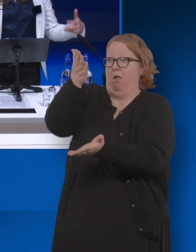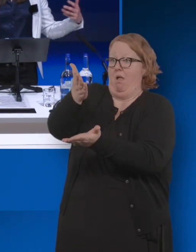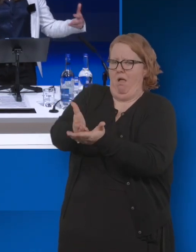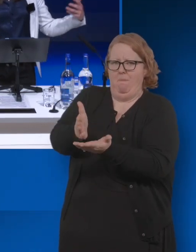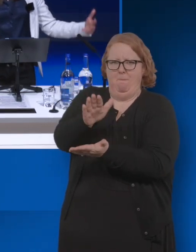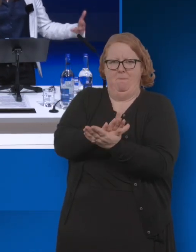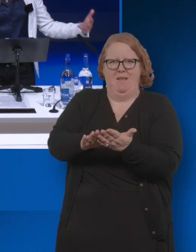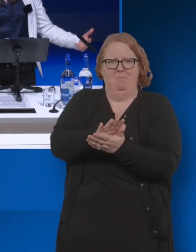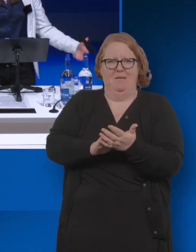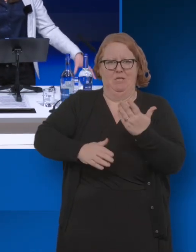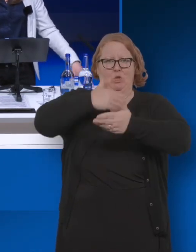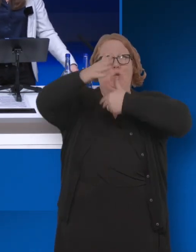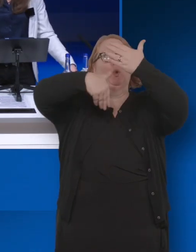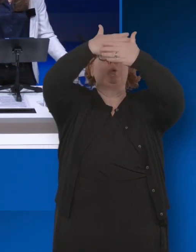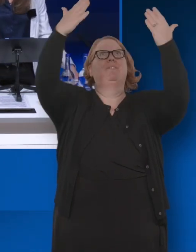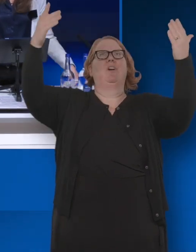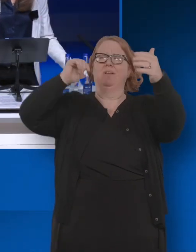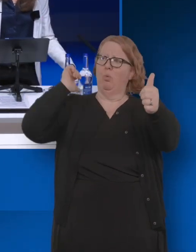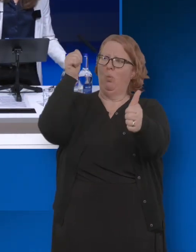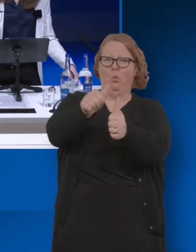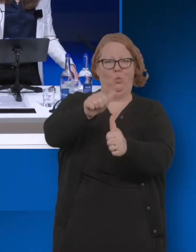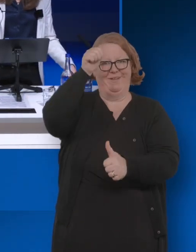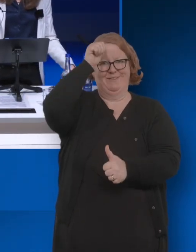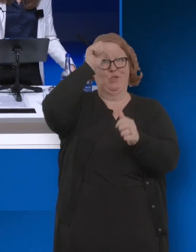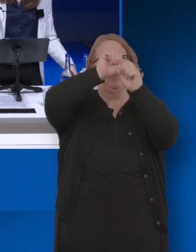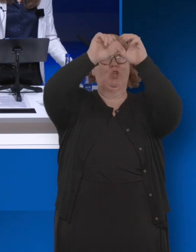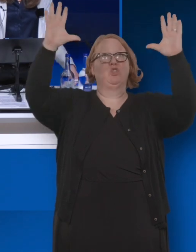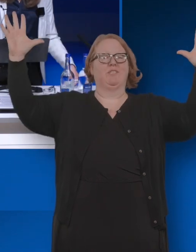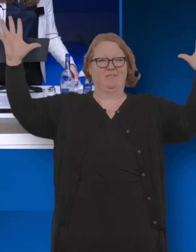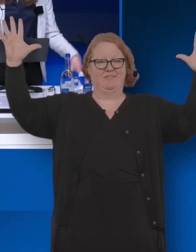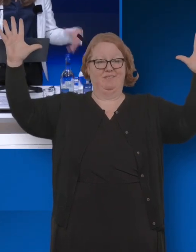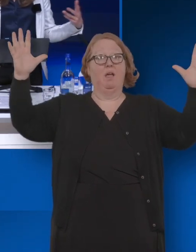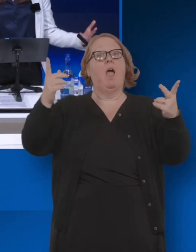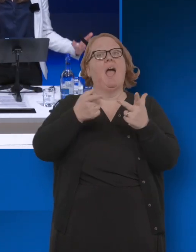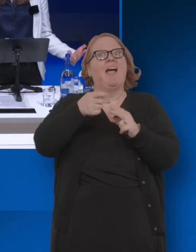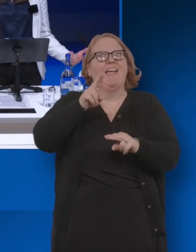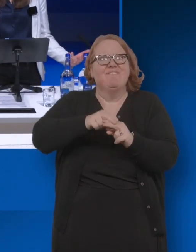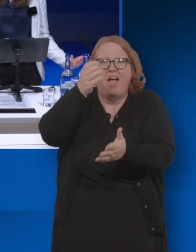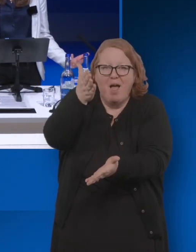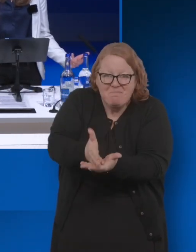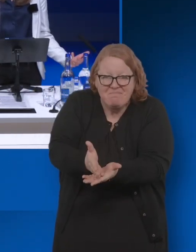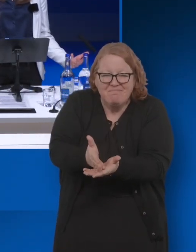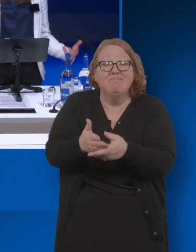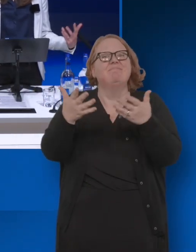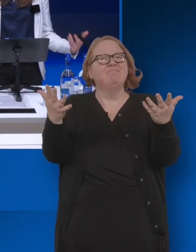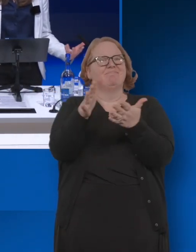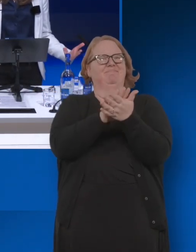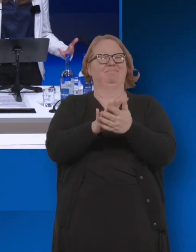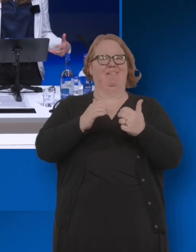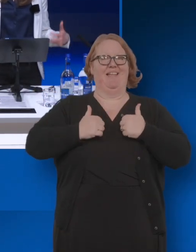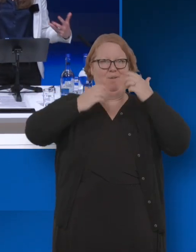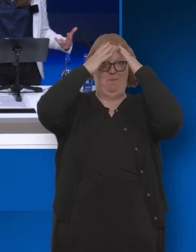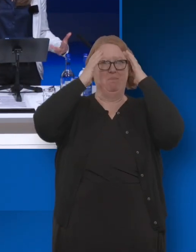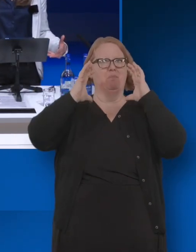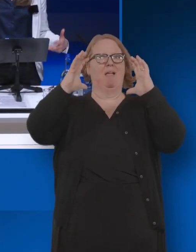then we've lived in a conscious universe all along. And if this is true, then our minds,